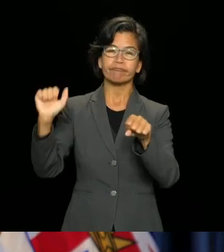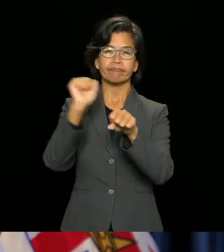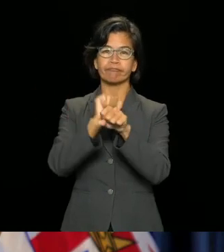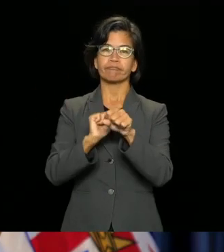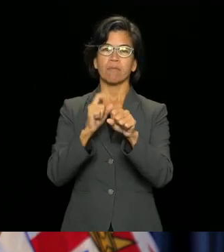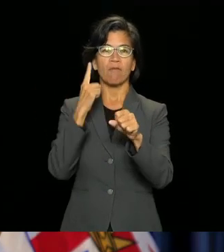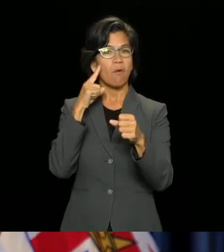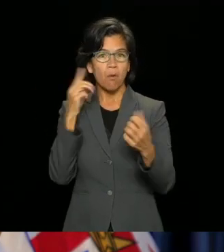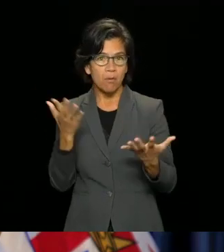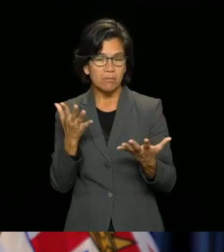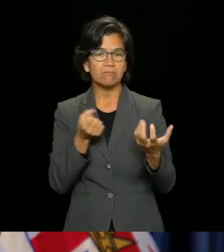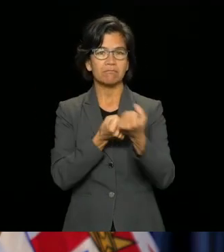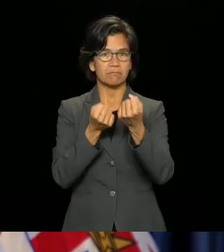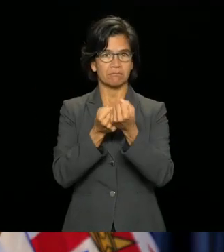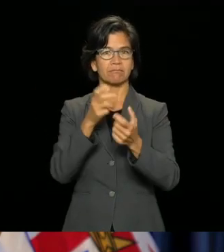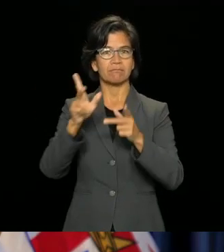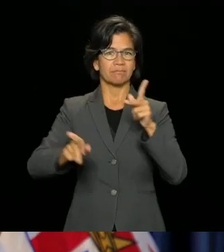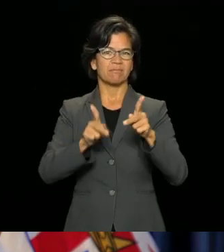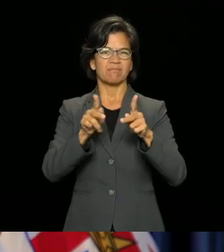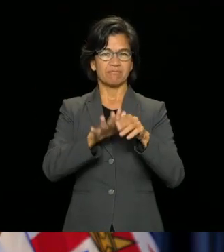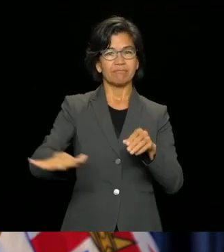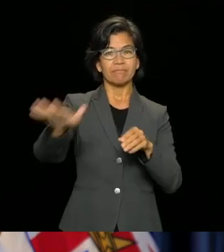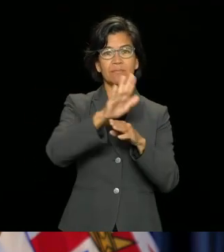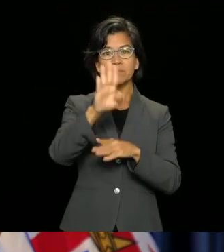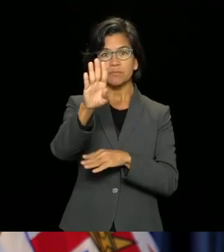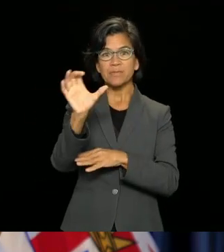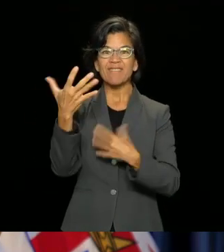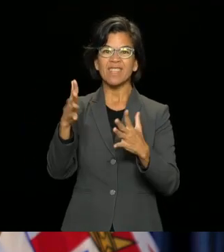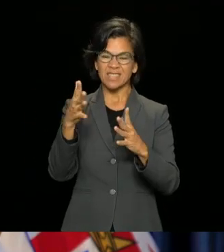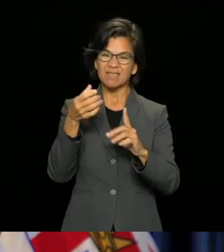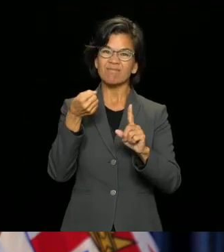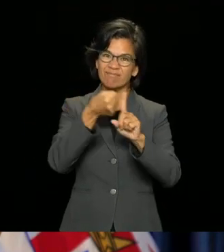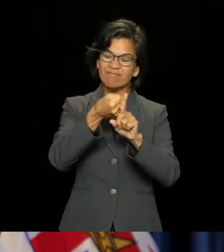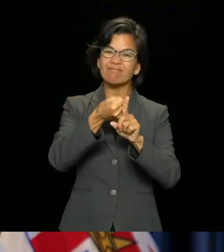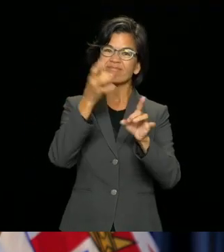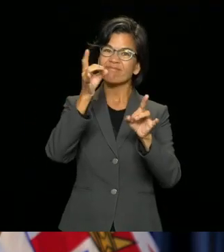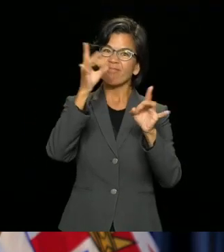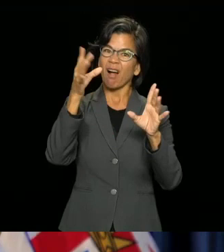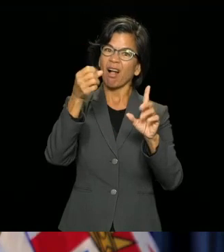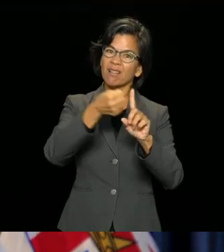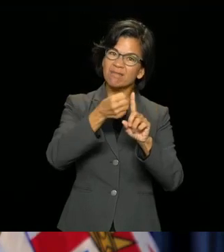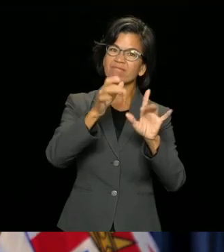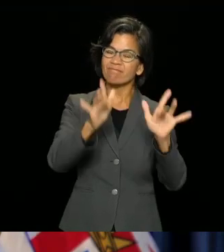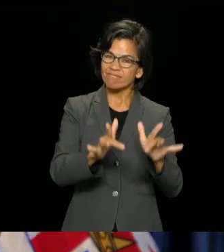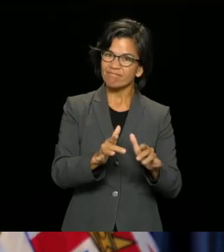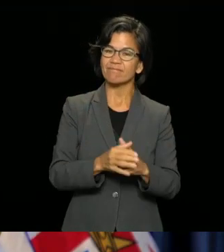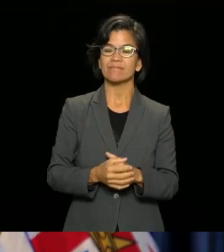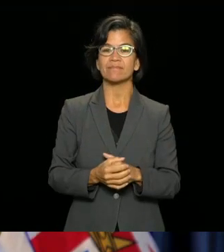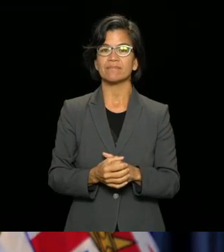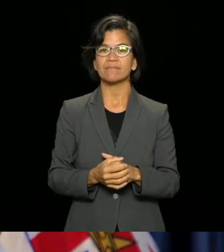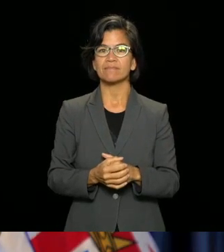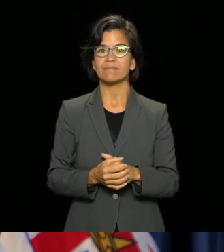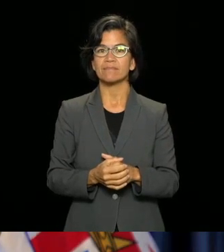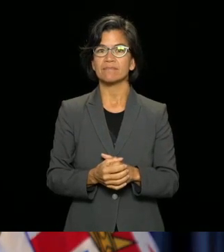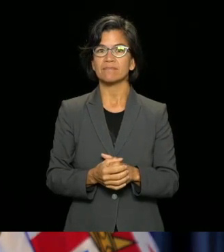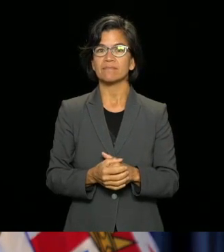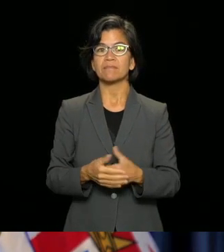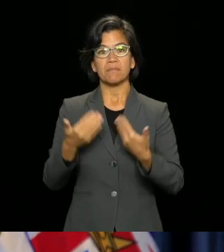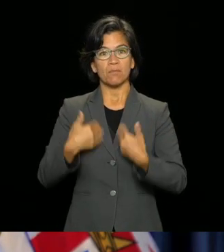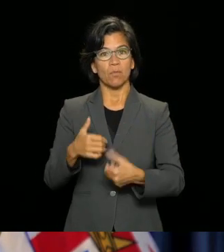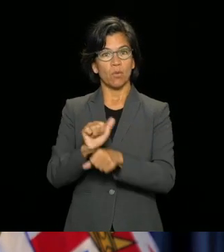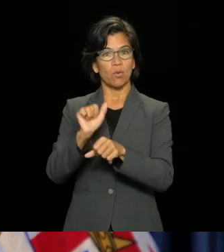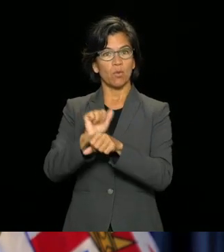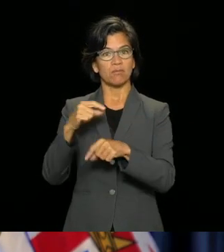working and have been working for a long time to support people across the province who have been impacted by sexual